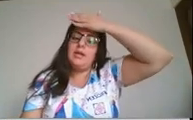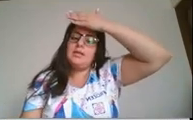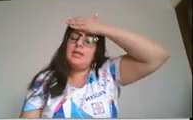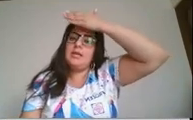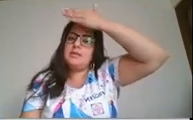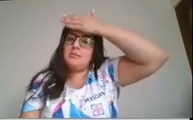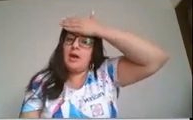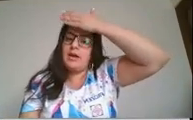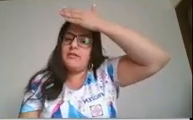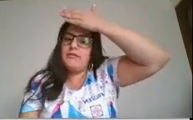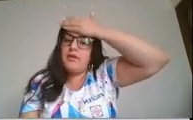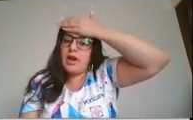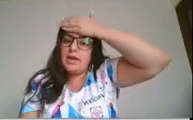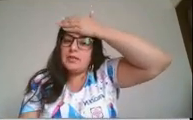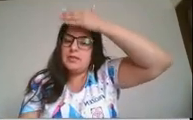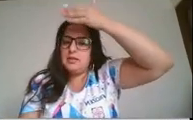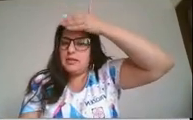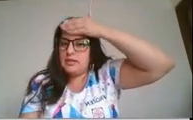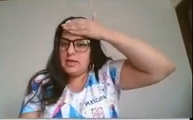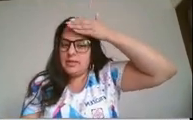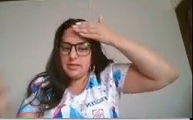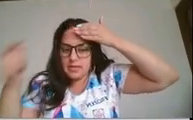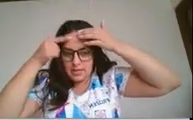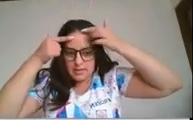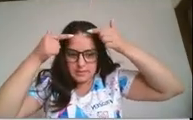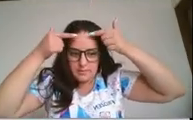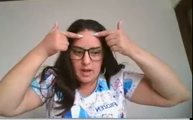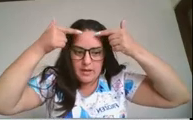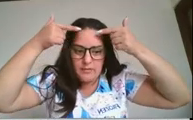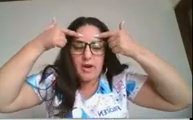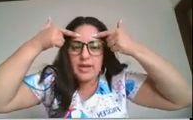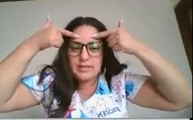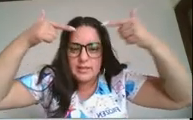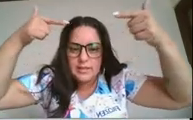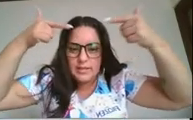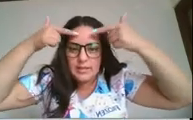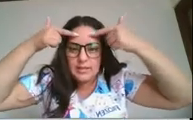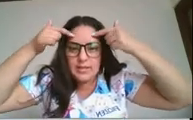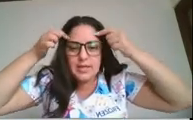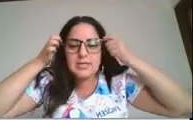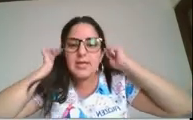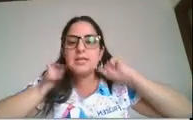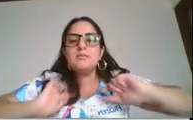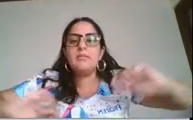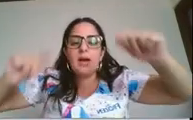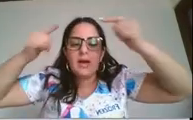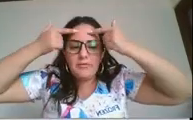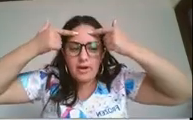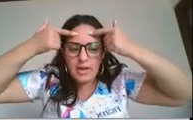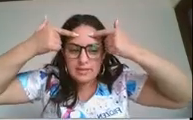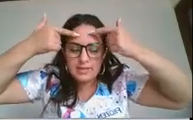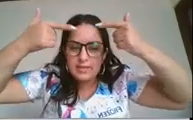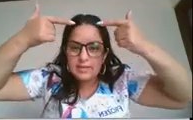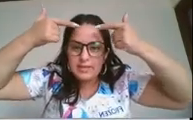This is my